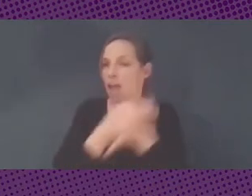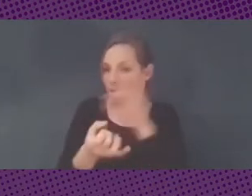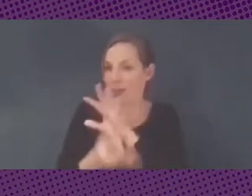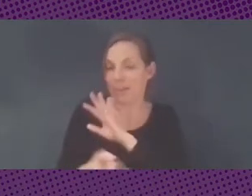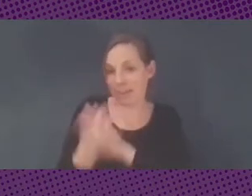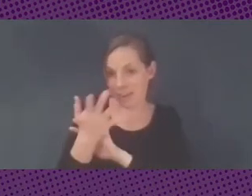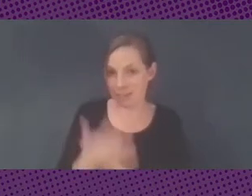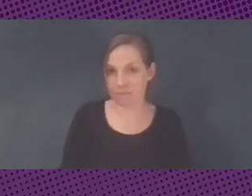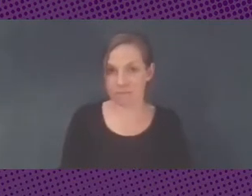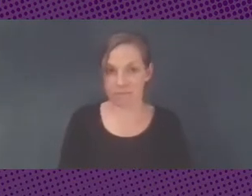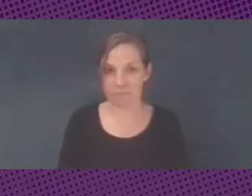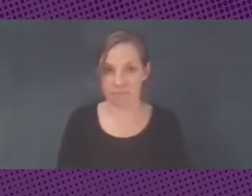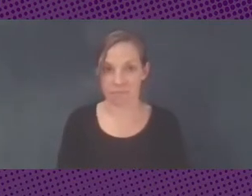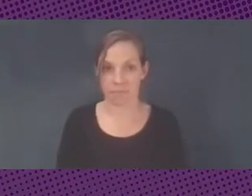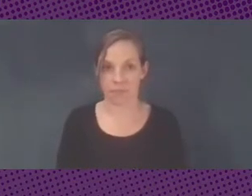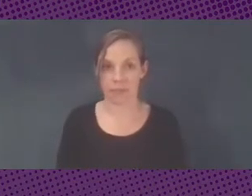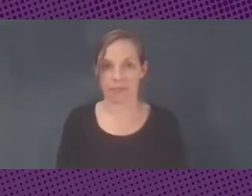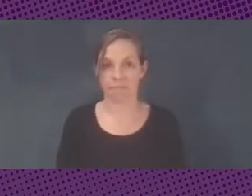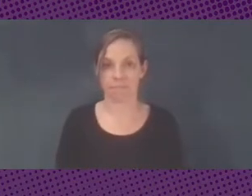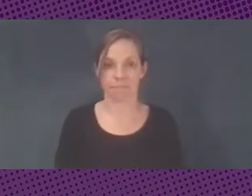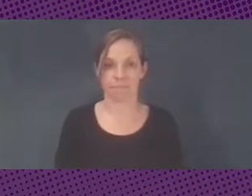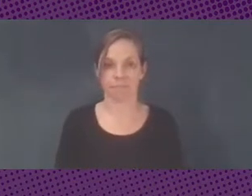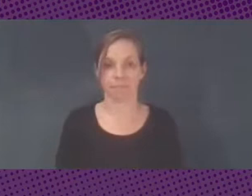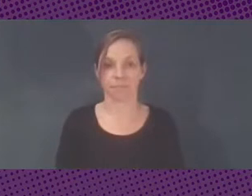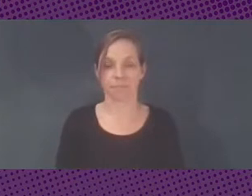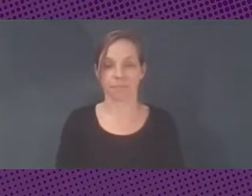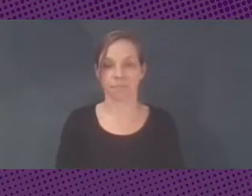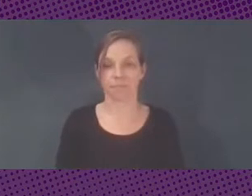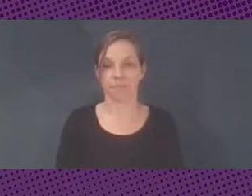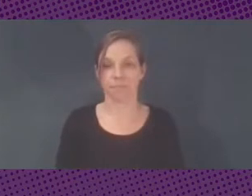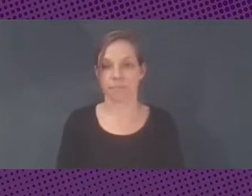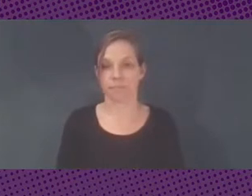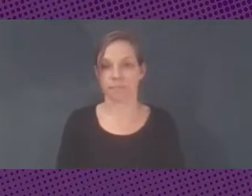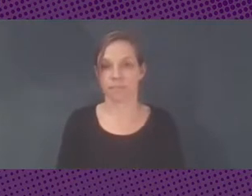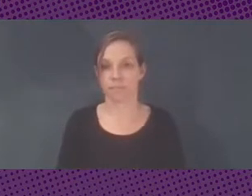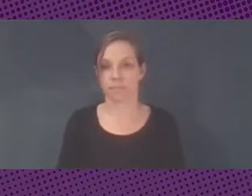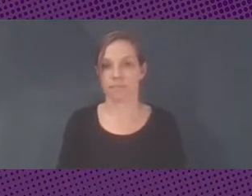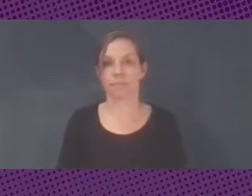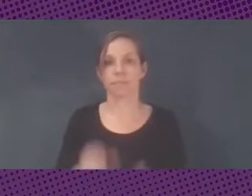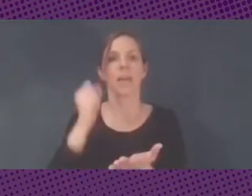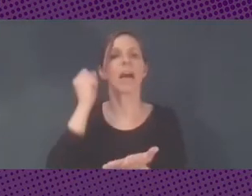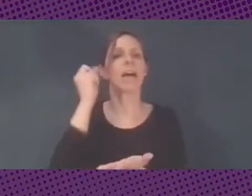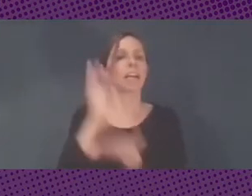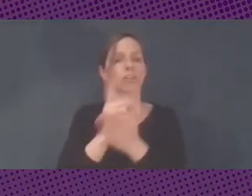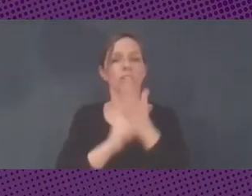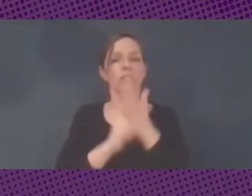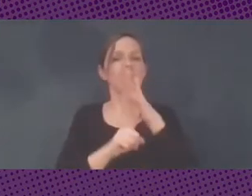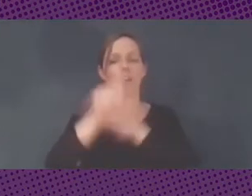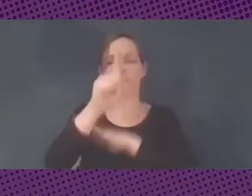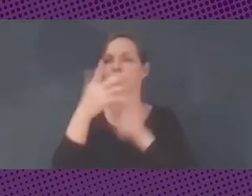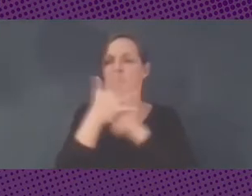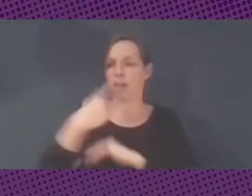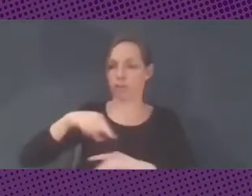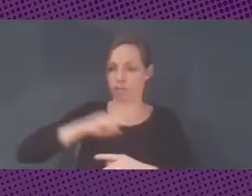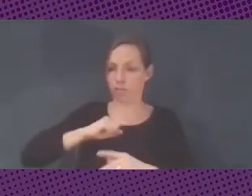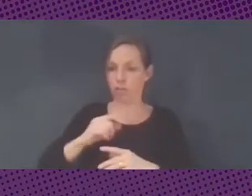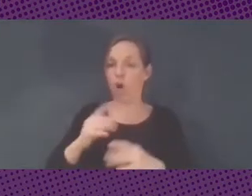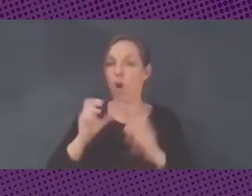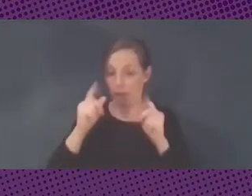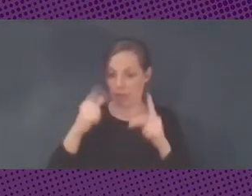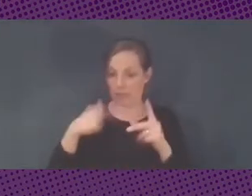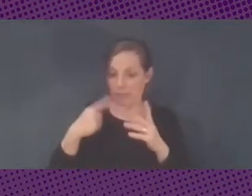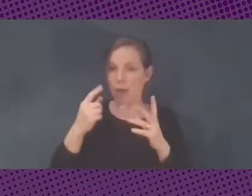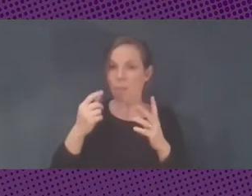I produce investable asset classes? How do I attract institutional investors with long term horizons